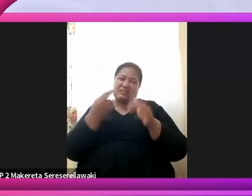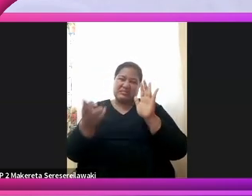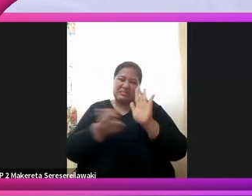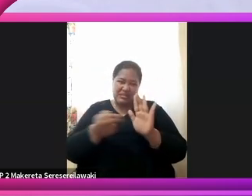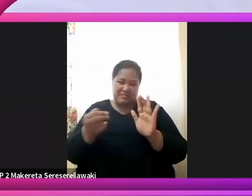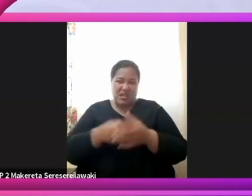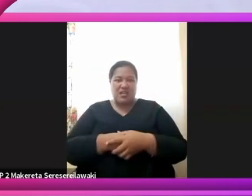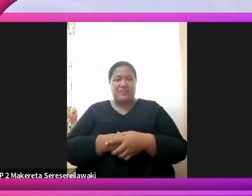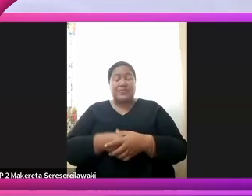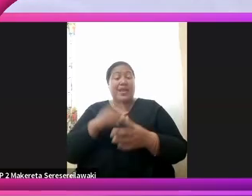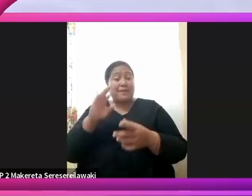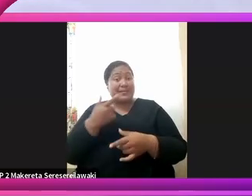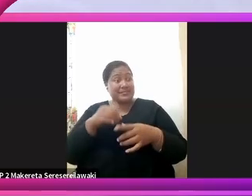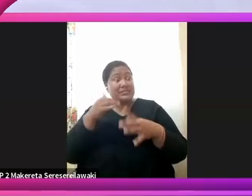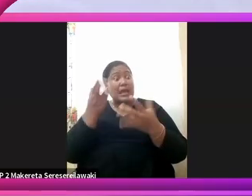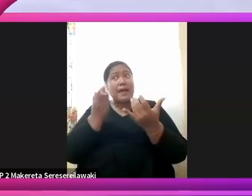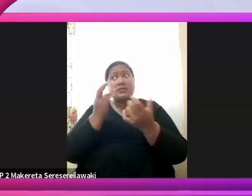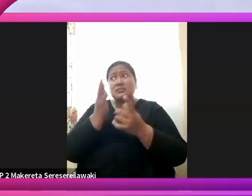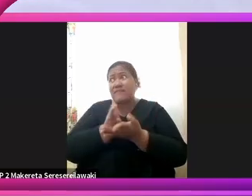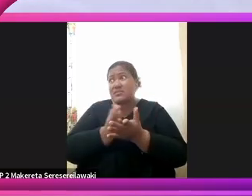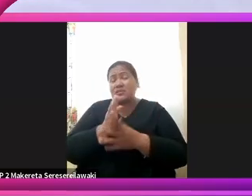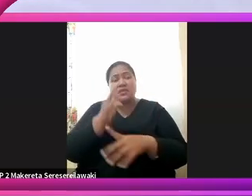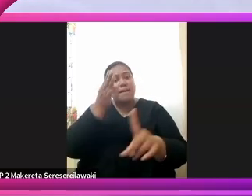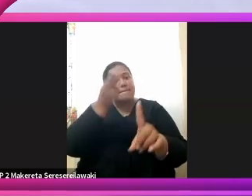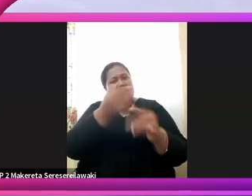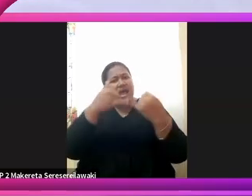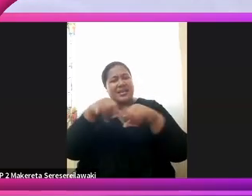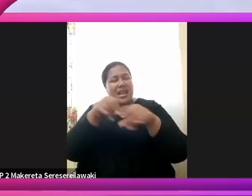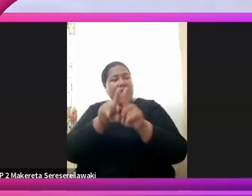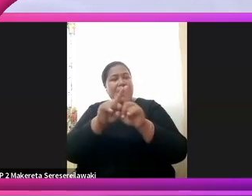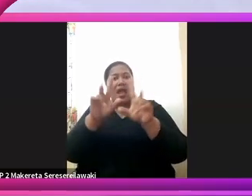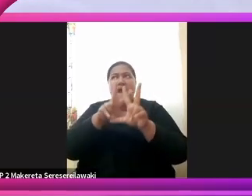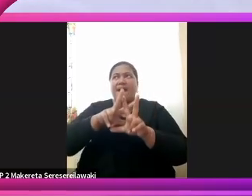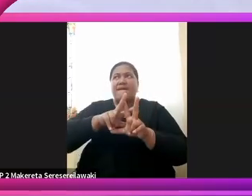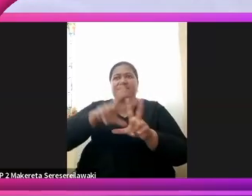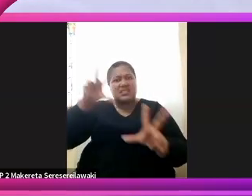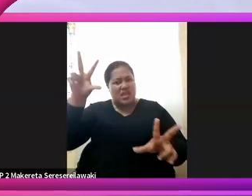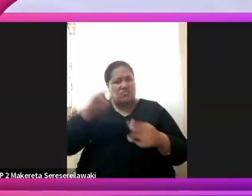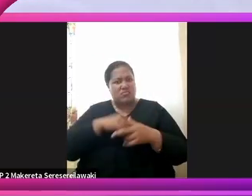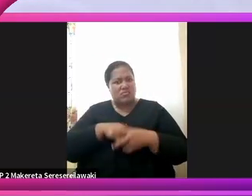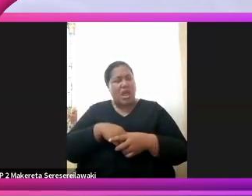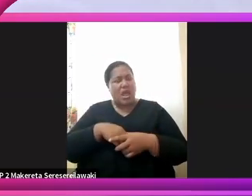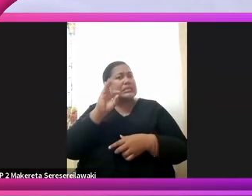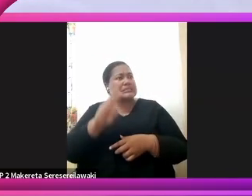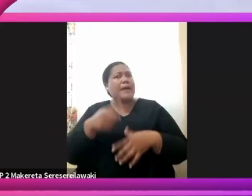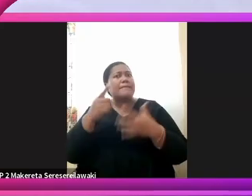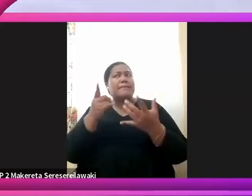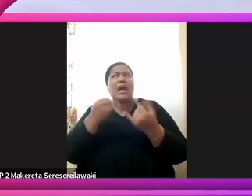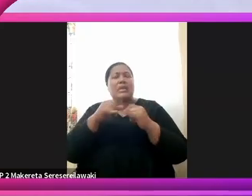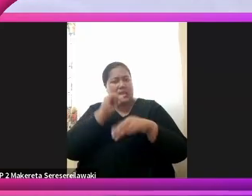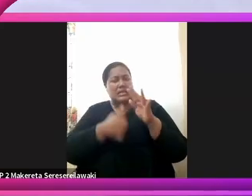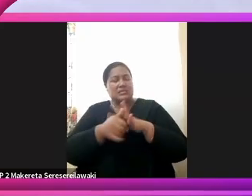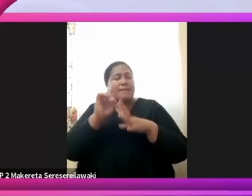about the main island, like Viti Levu, maybe something that they can access, but what happens if they in Laugrum or